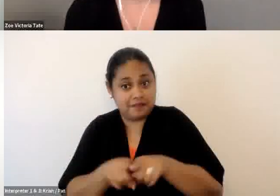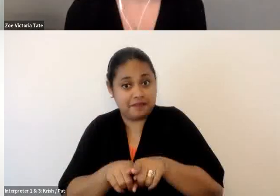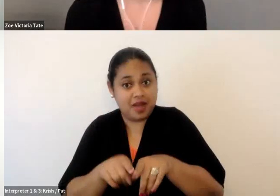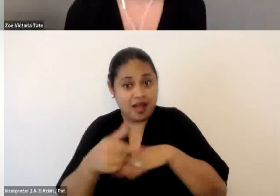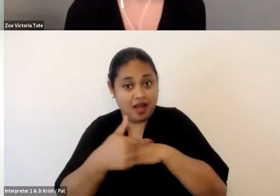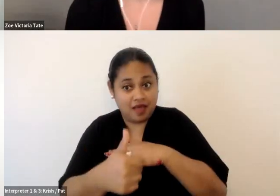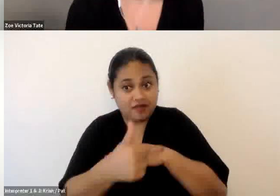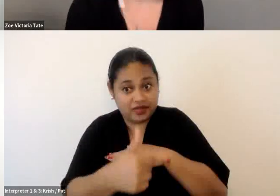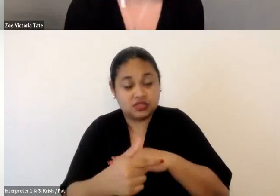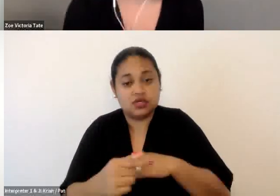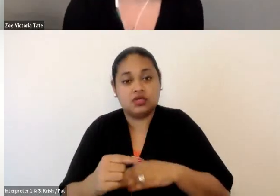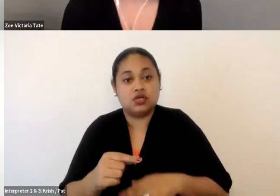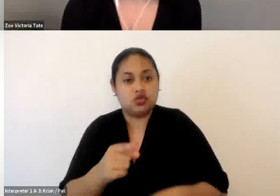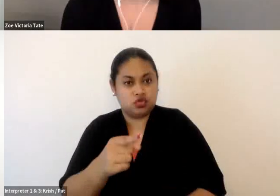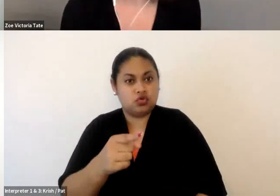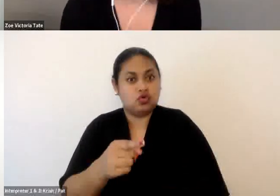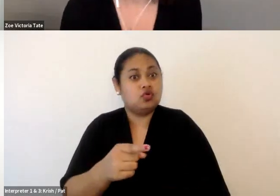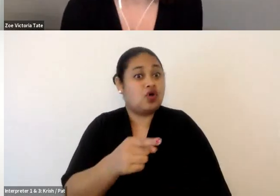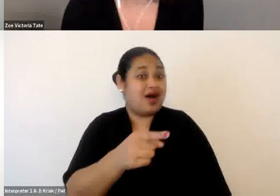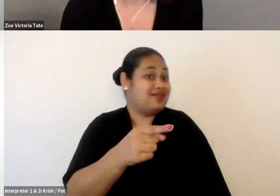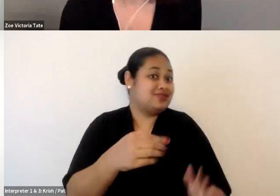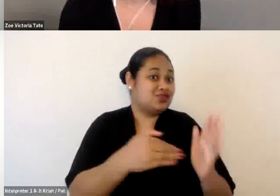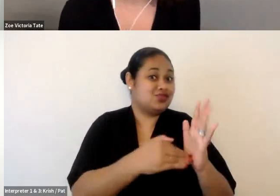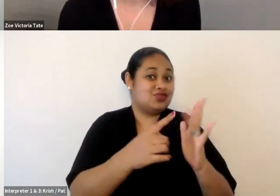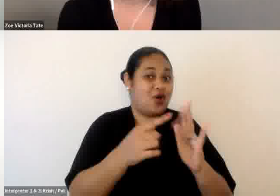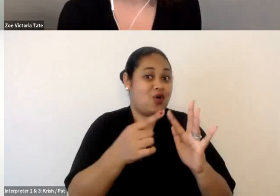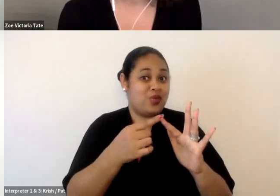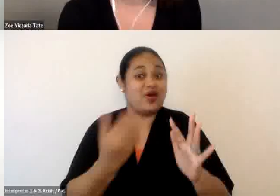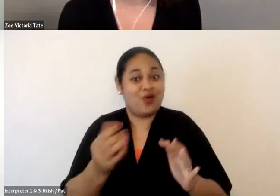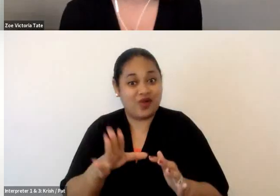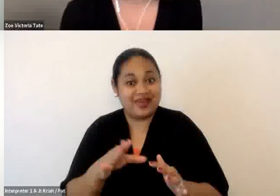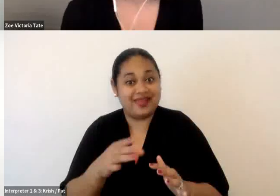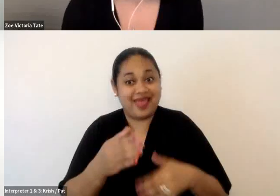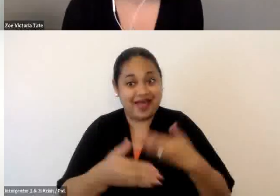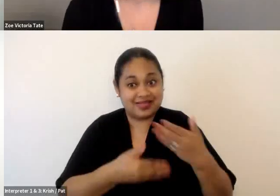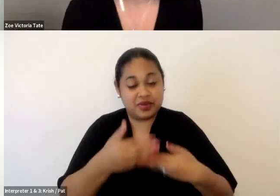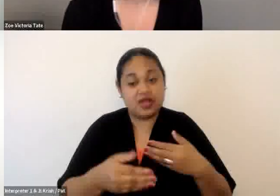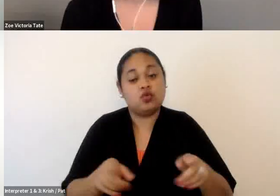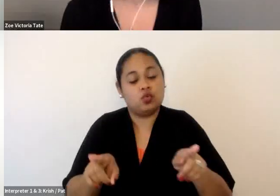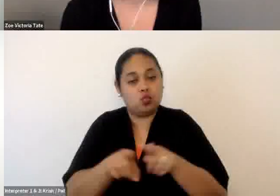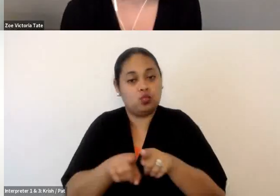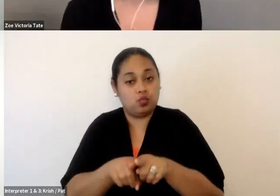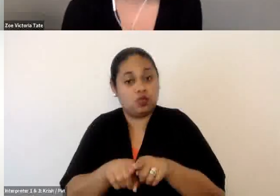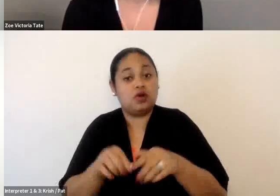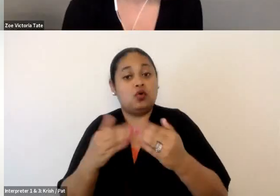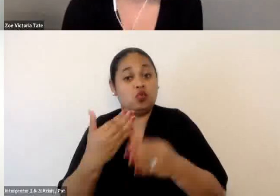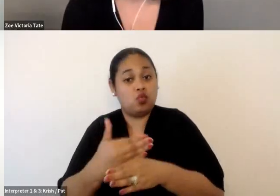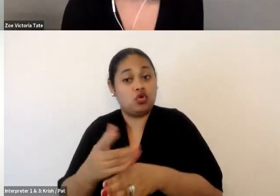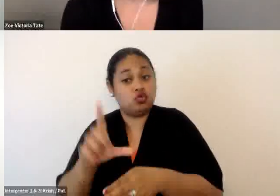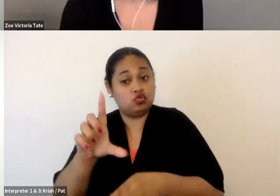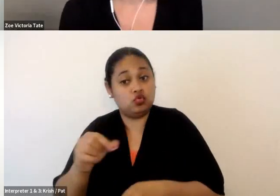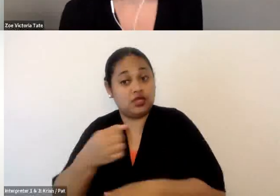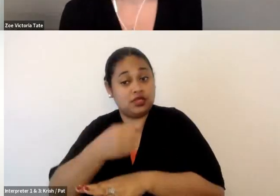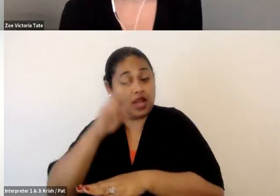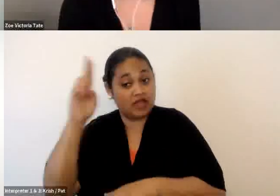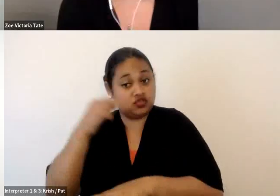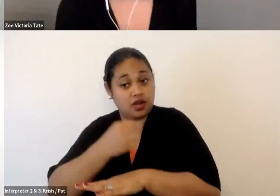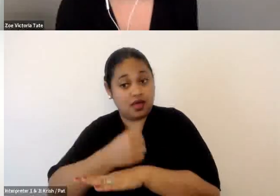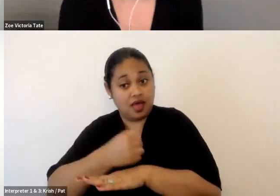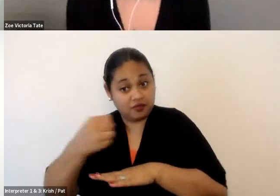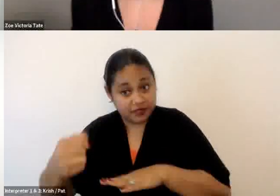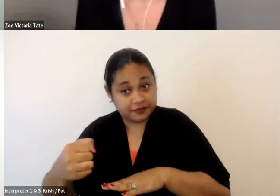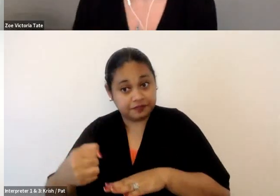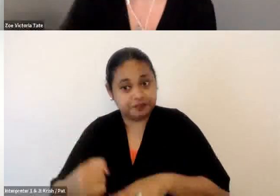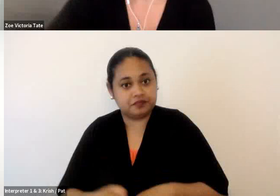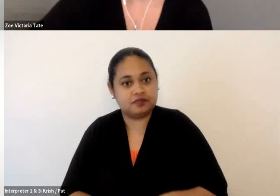of the points that Zoe has just raised in the work that you are doing with national governments as well? And just a